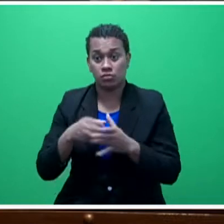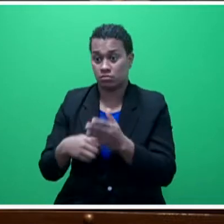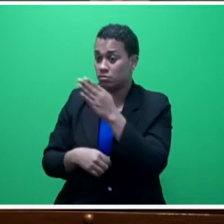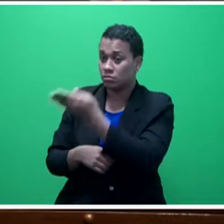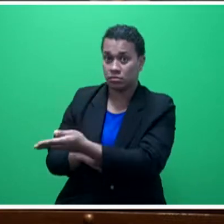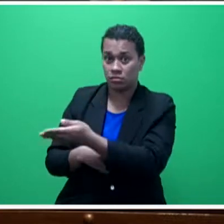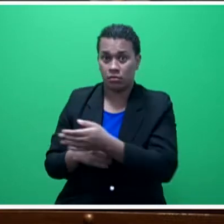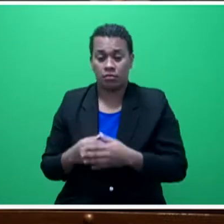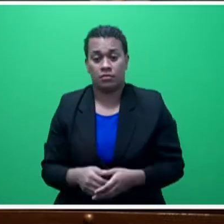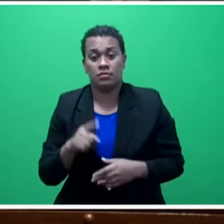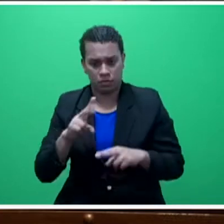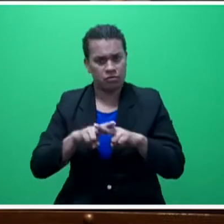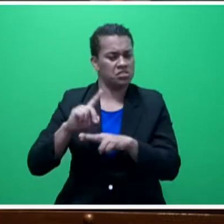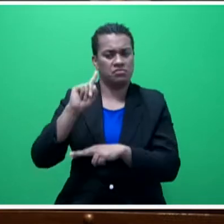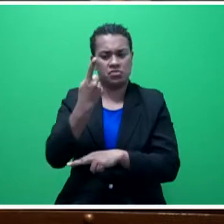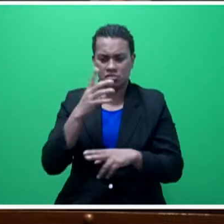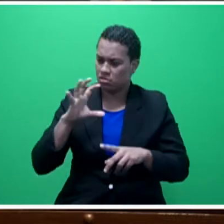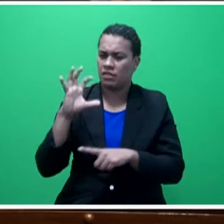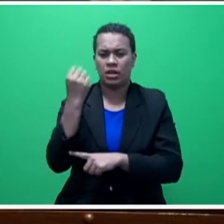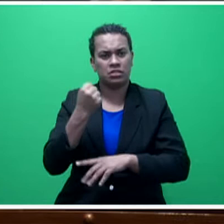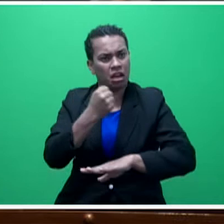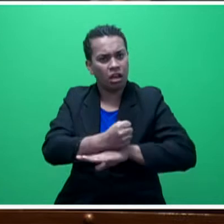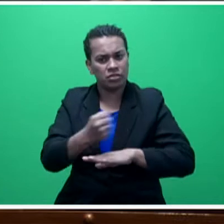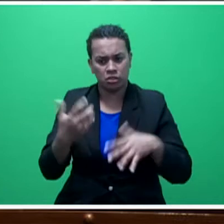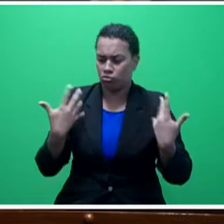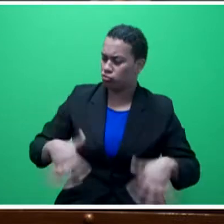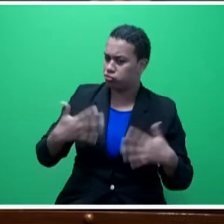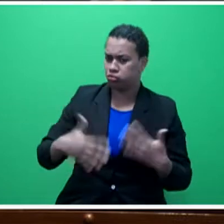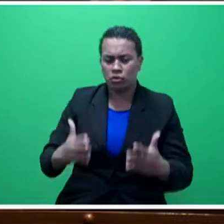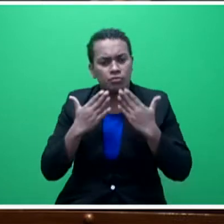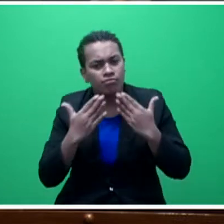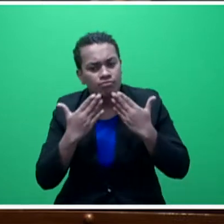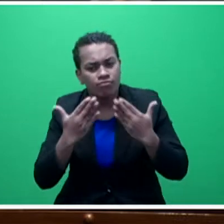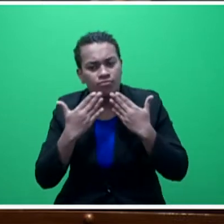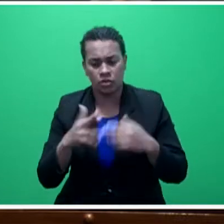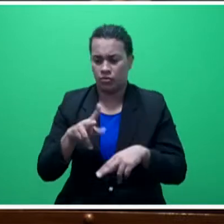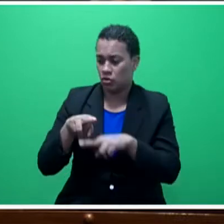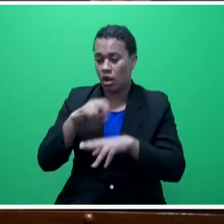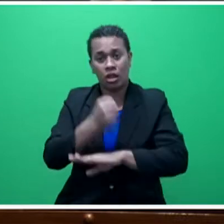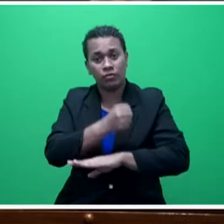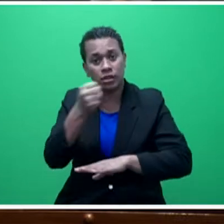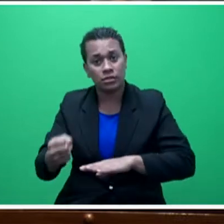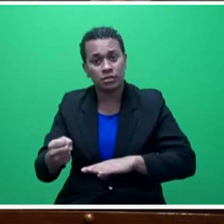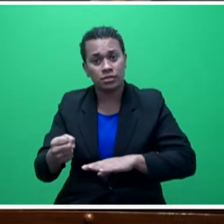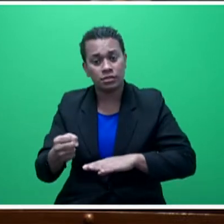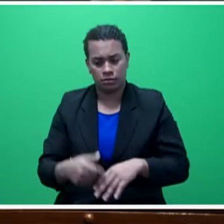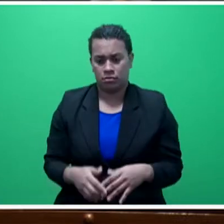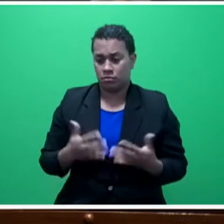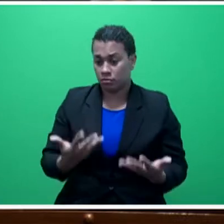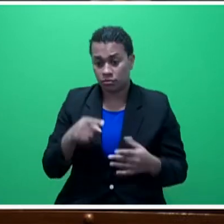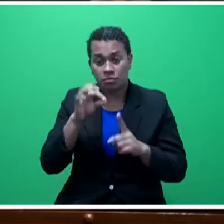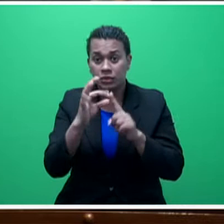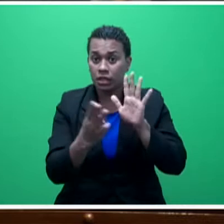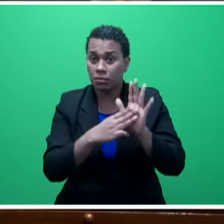a direction that puts its people first and foremost. I thank the Prime Minister for being a leader who thinks not only